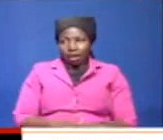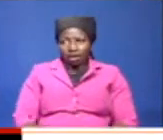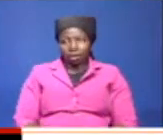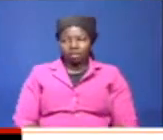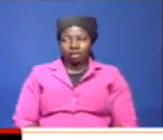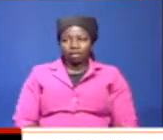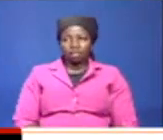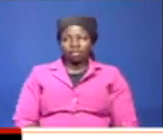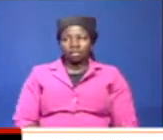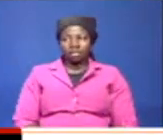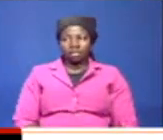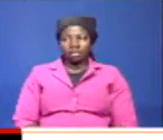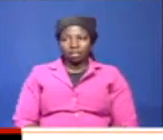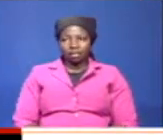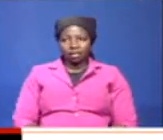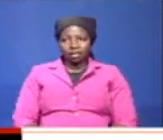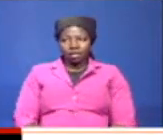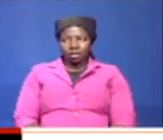and